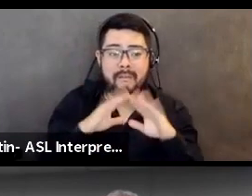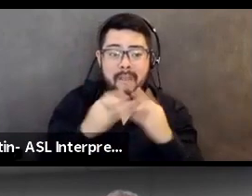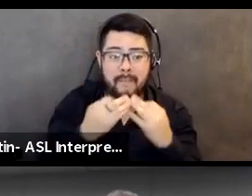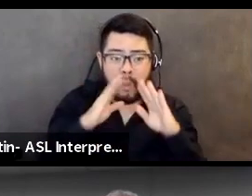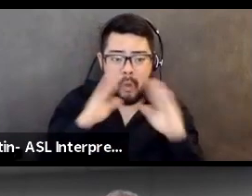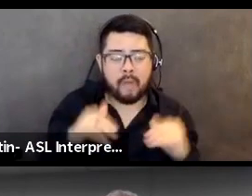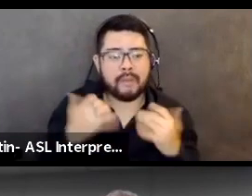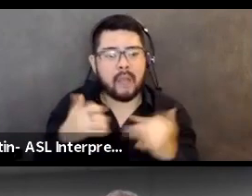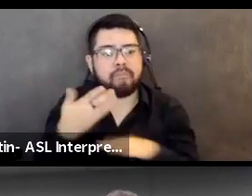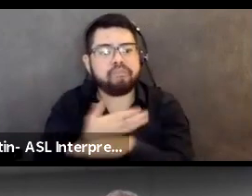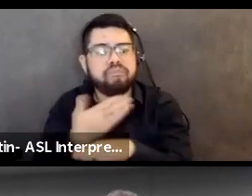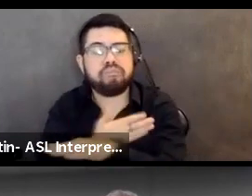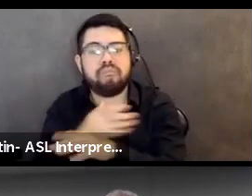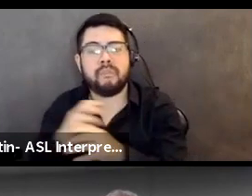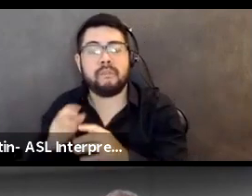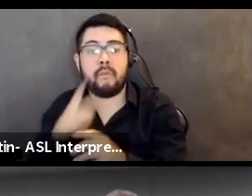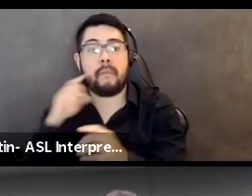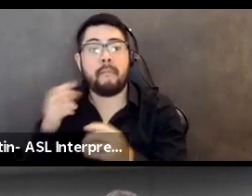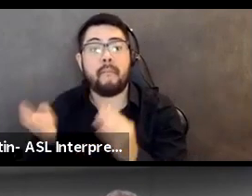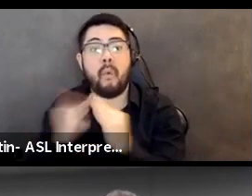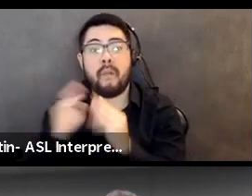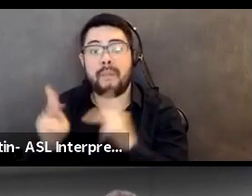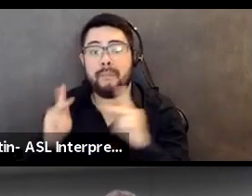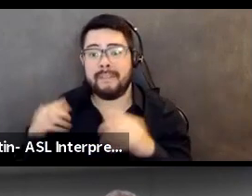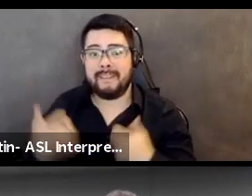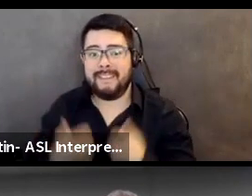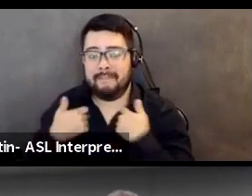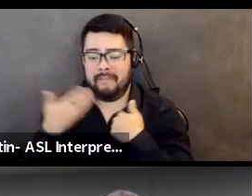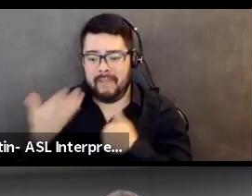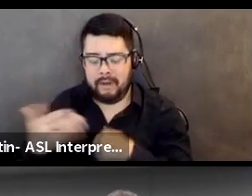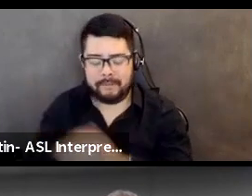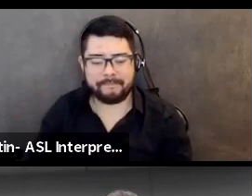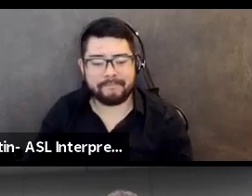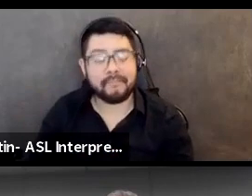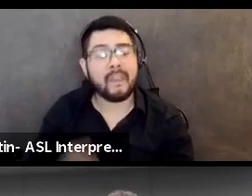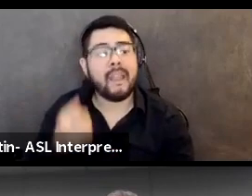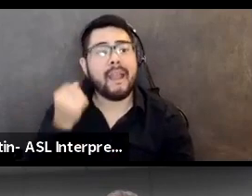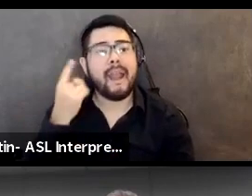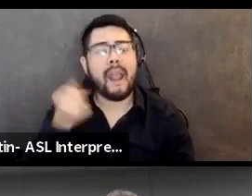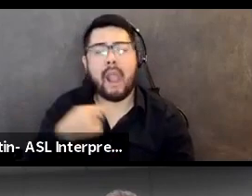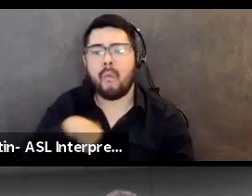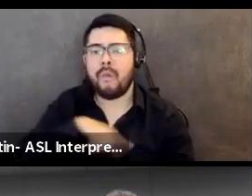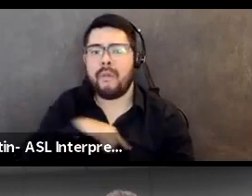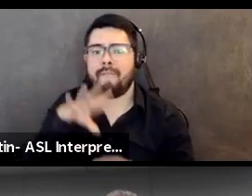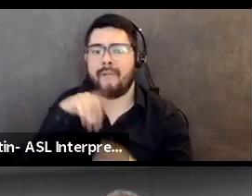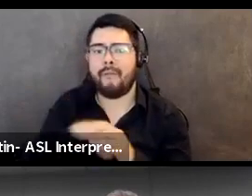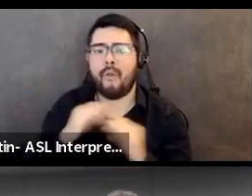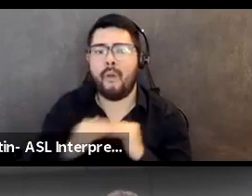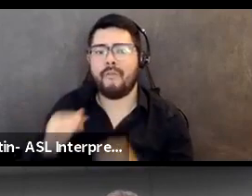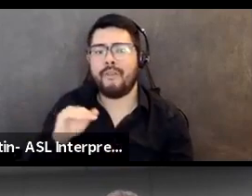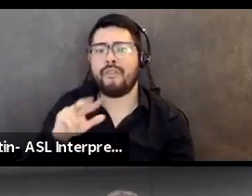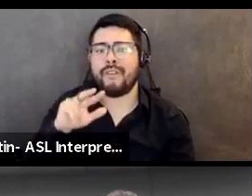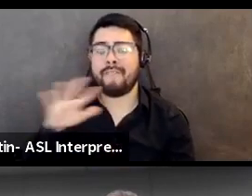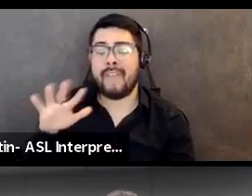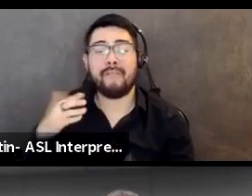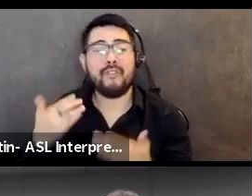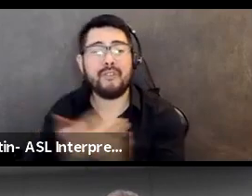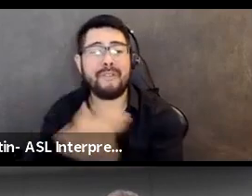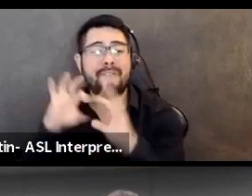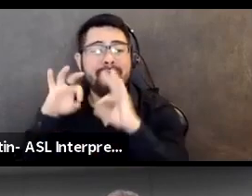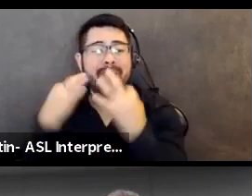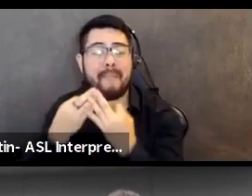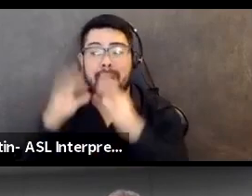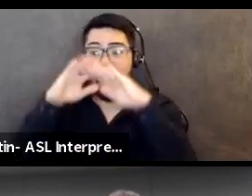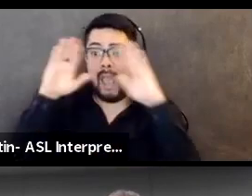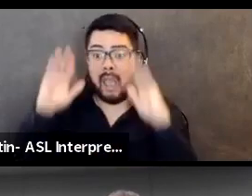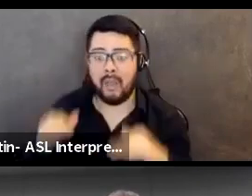development in 2018 saganesh glenn consisted of 35 new family-sized homes that